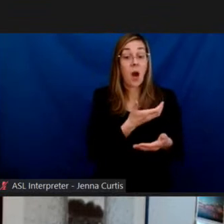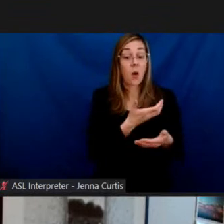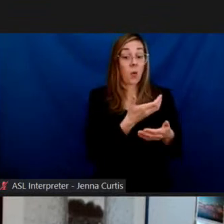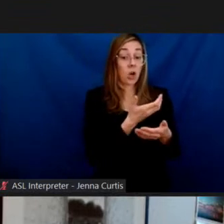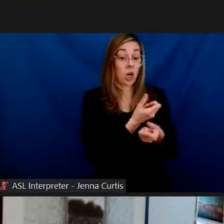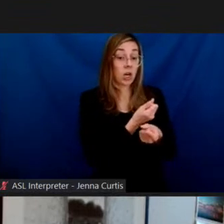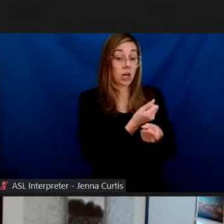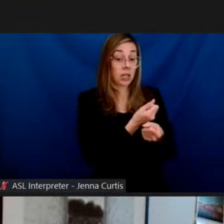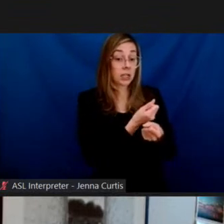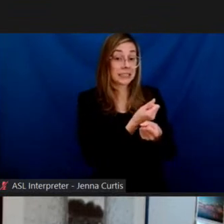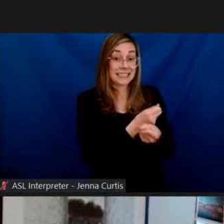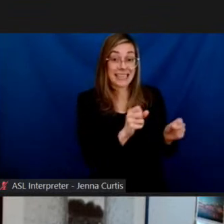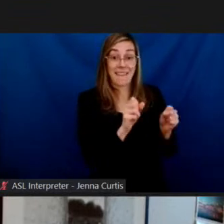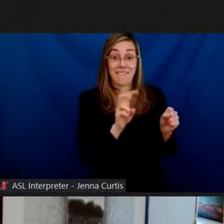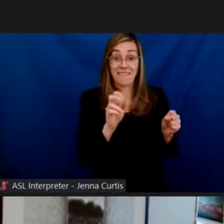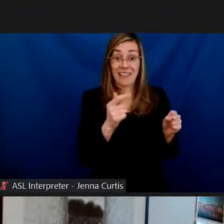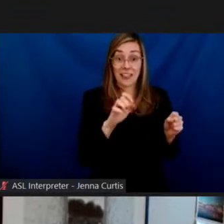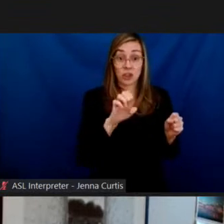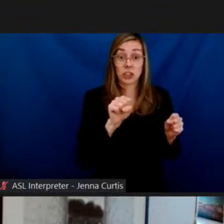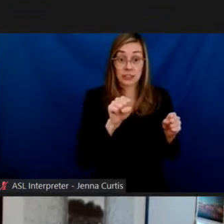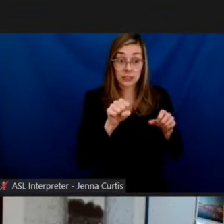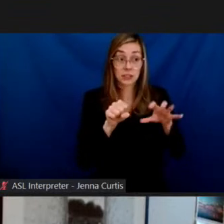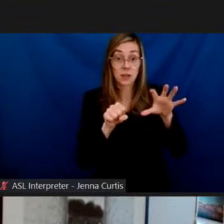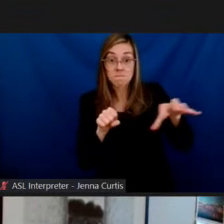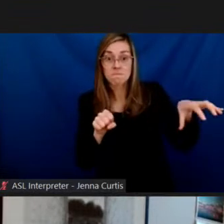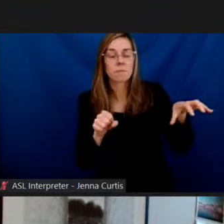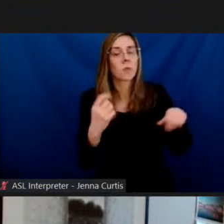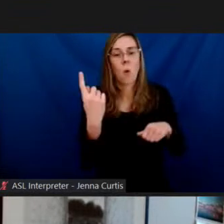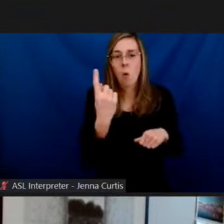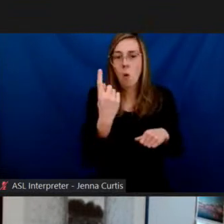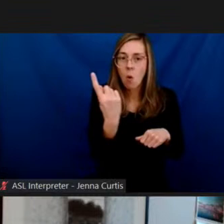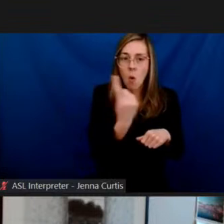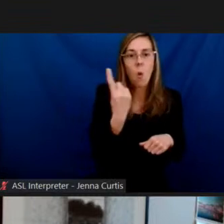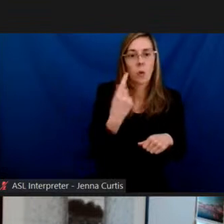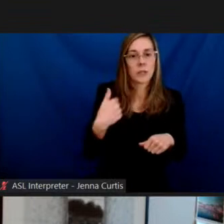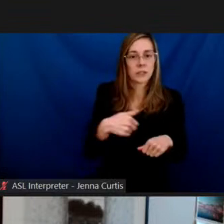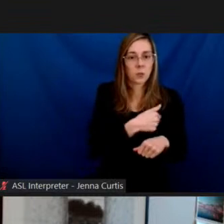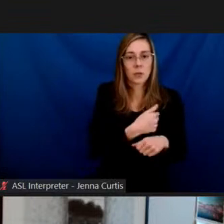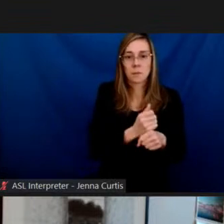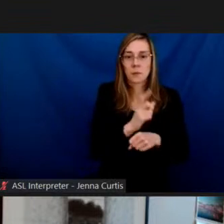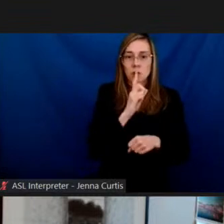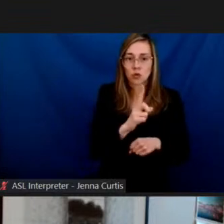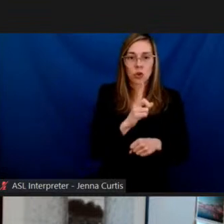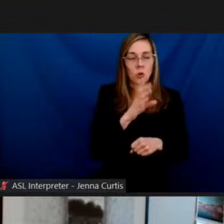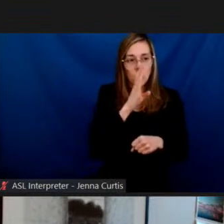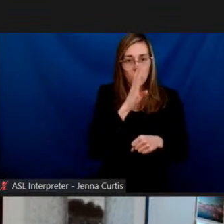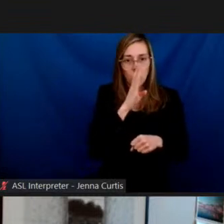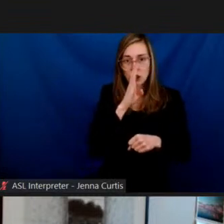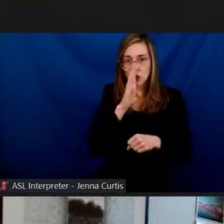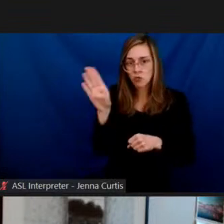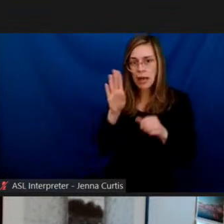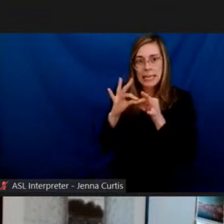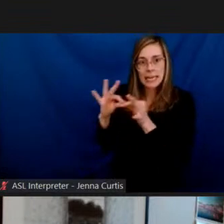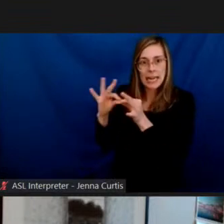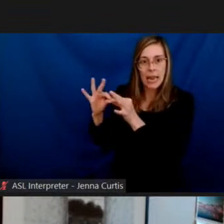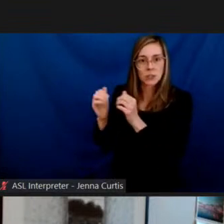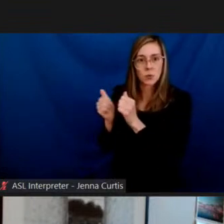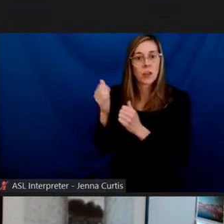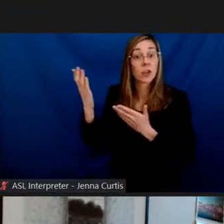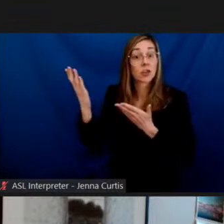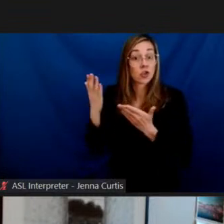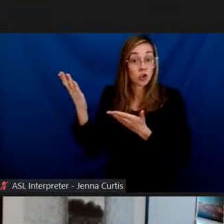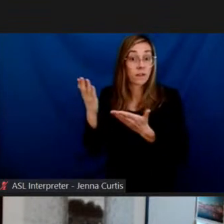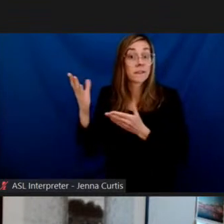housing sites, we make a direct effort to connect with all of the service provider partners